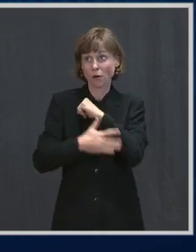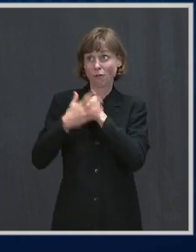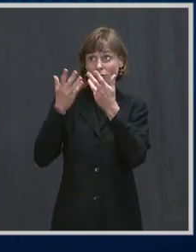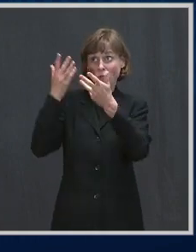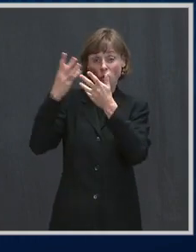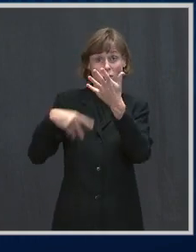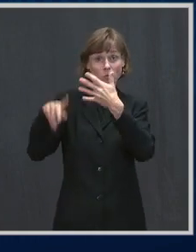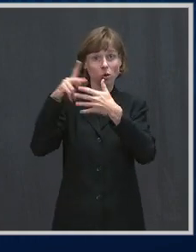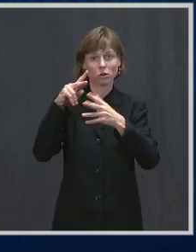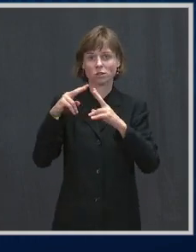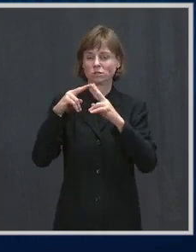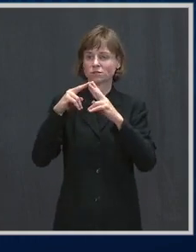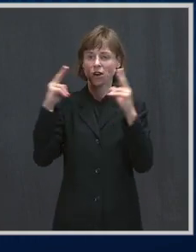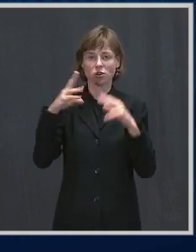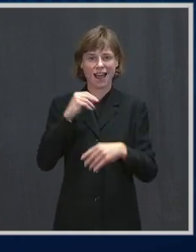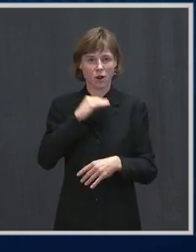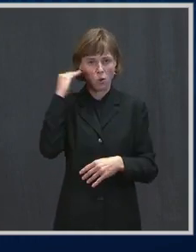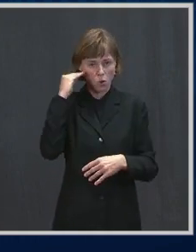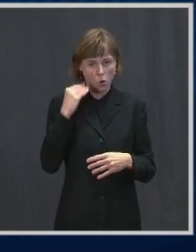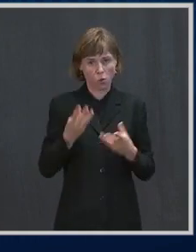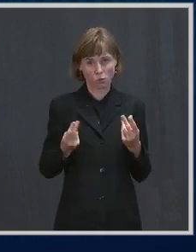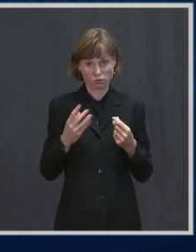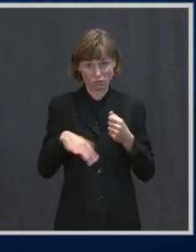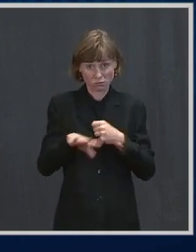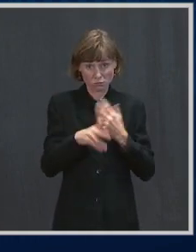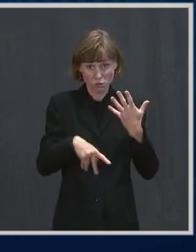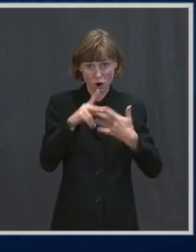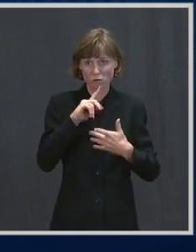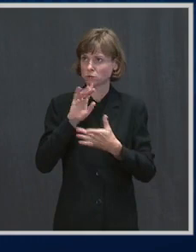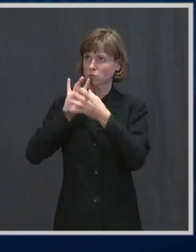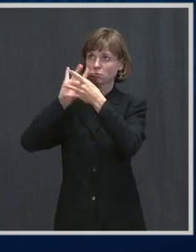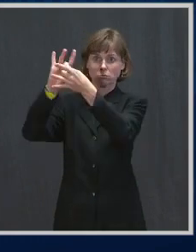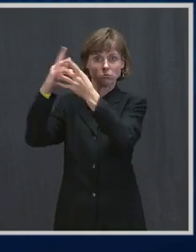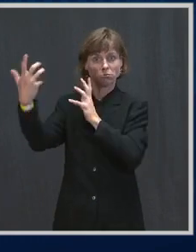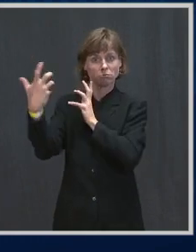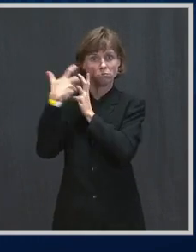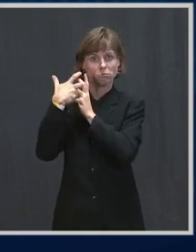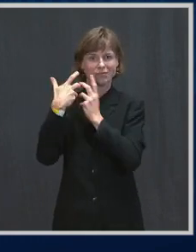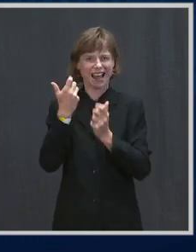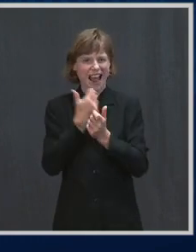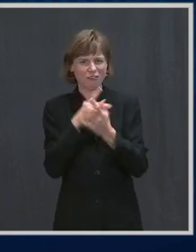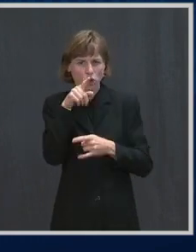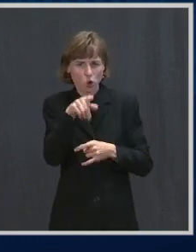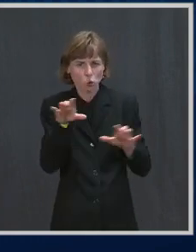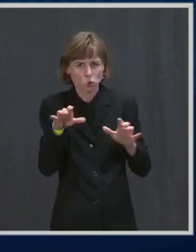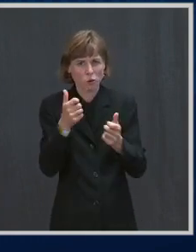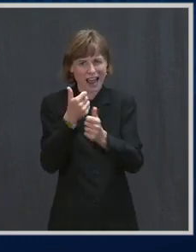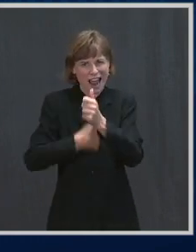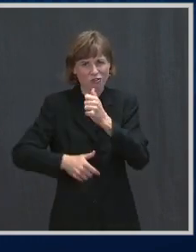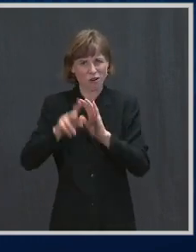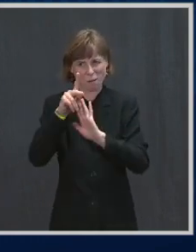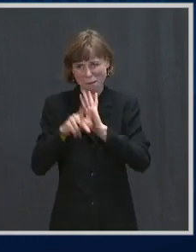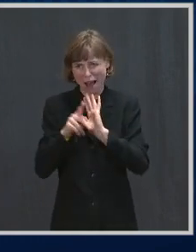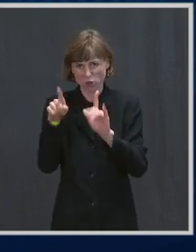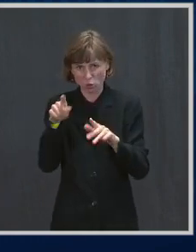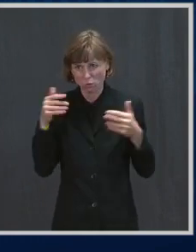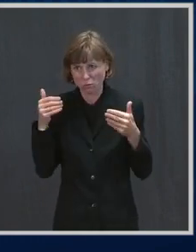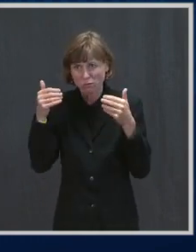linked. Everything you do, every policy you advance, every partnership you